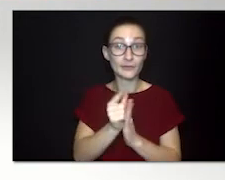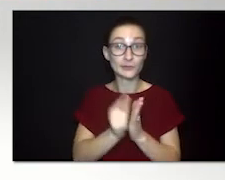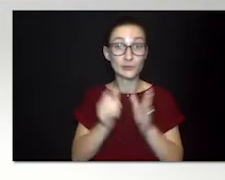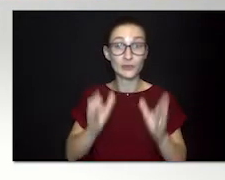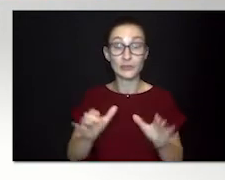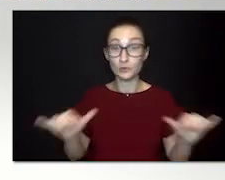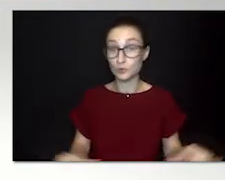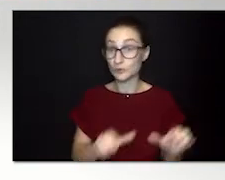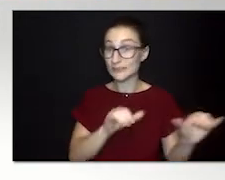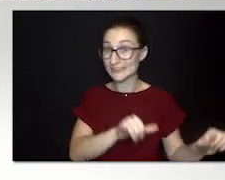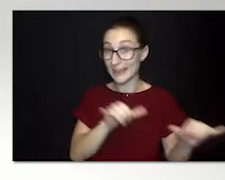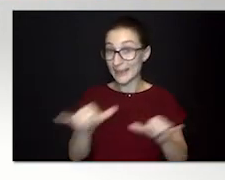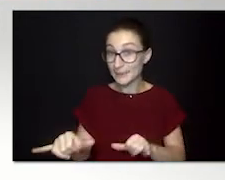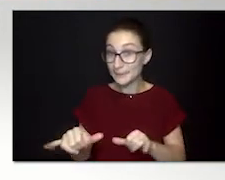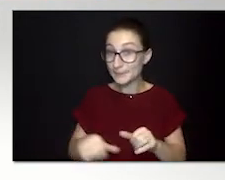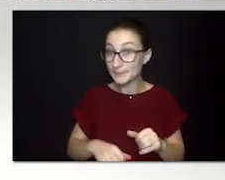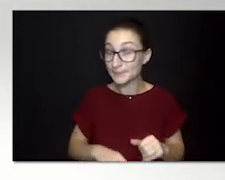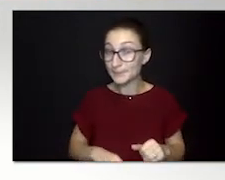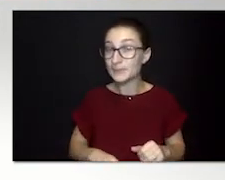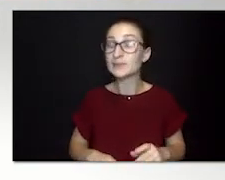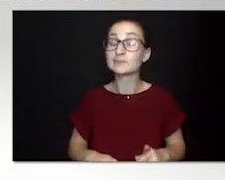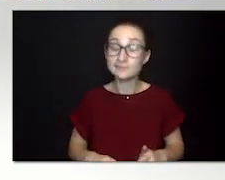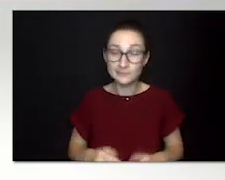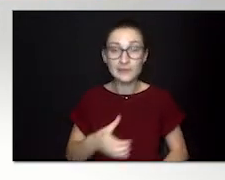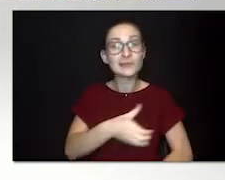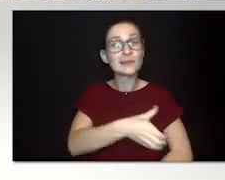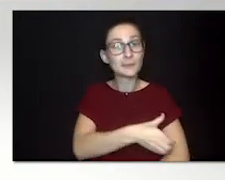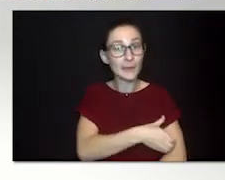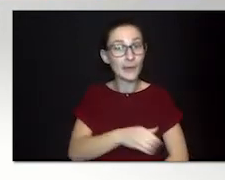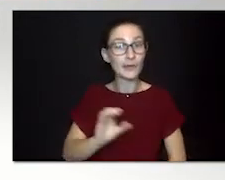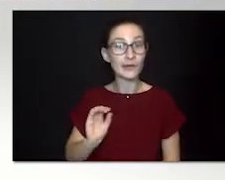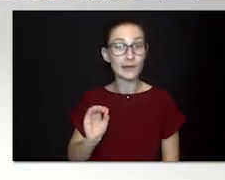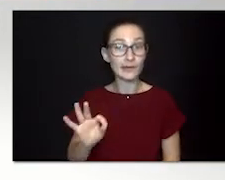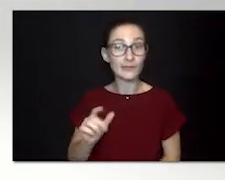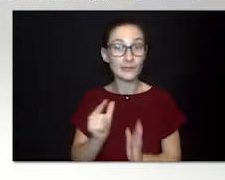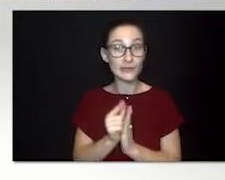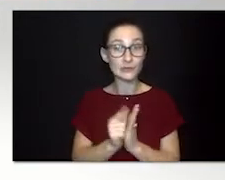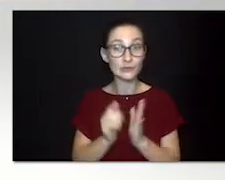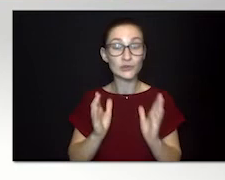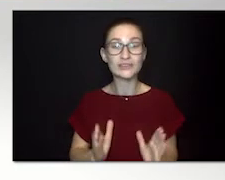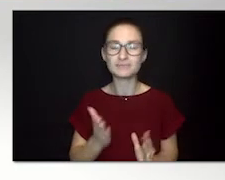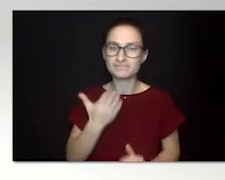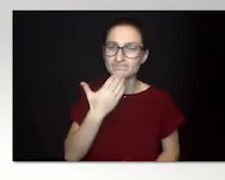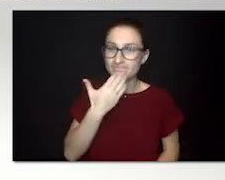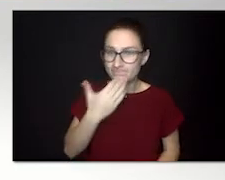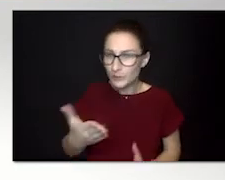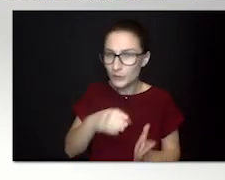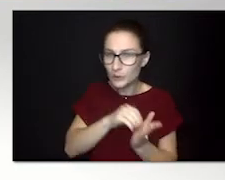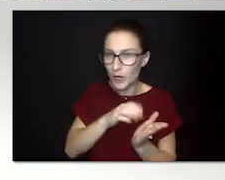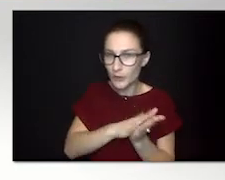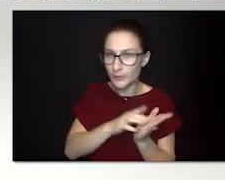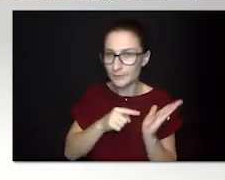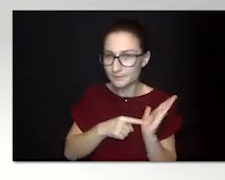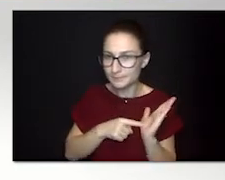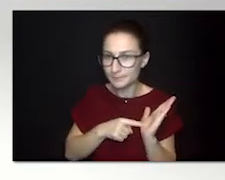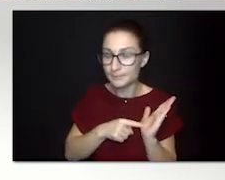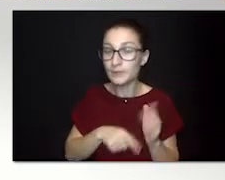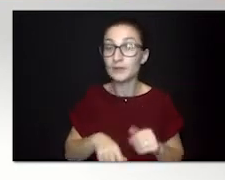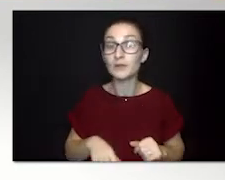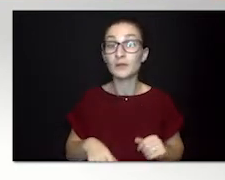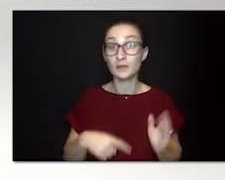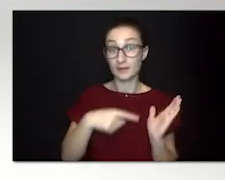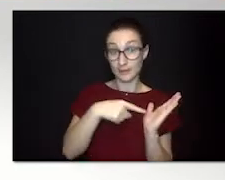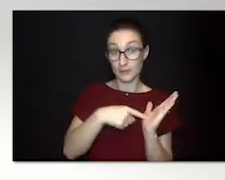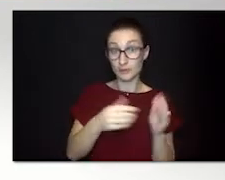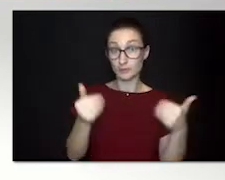attorney do the same things? So a power of attorney is a wonderful, amazing, excellent document. In order,